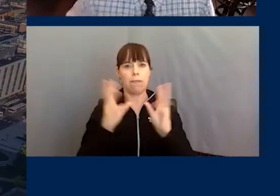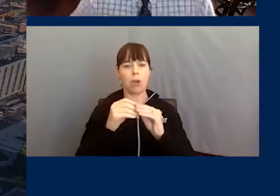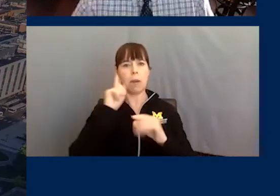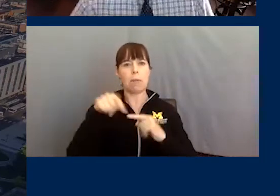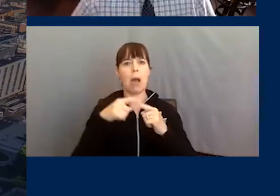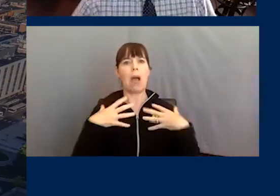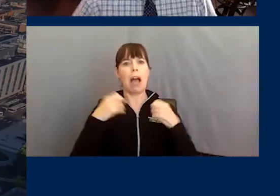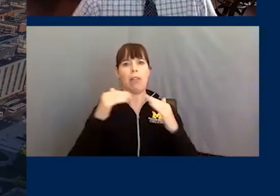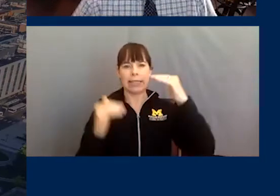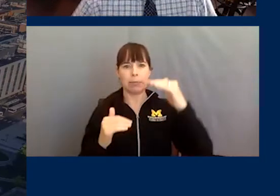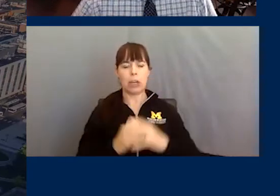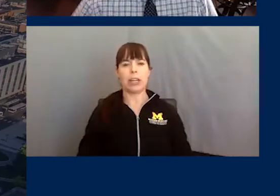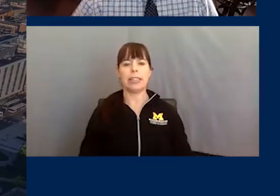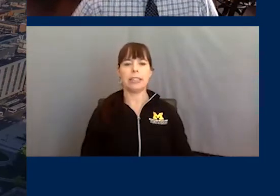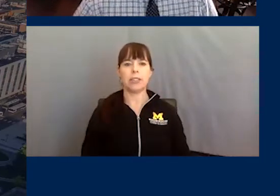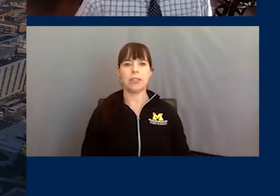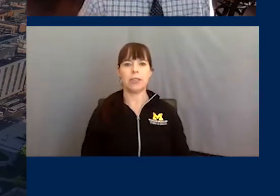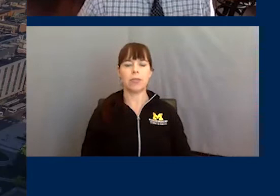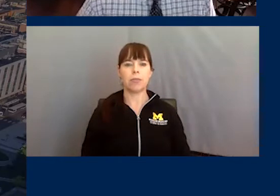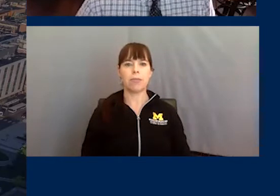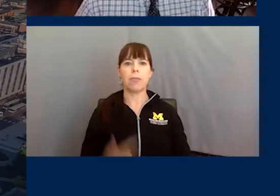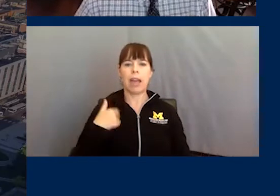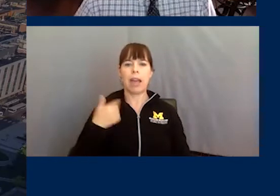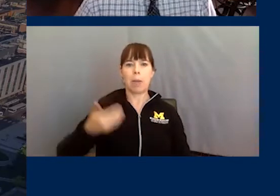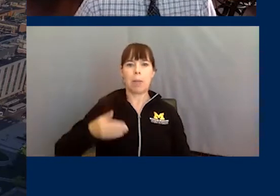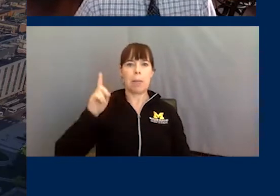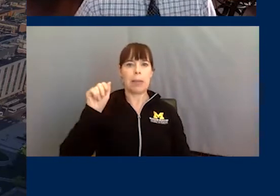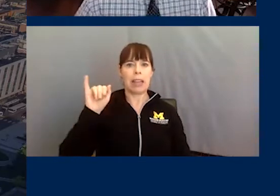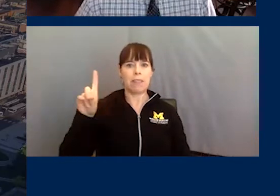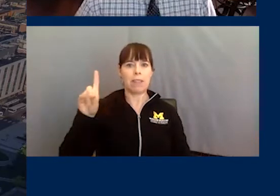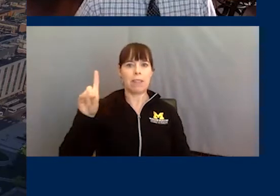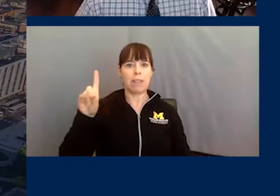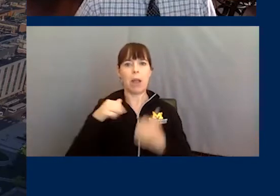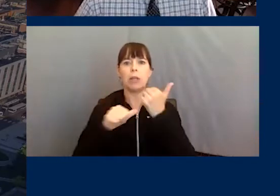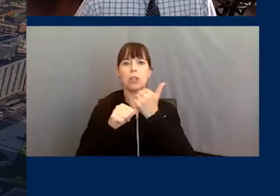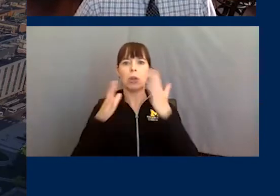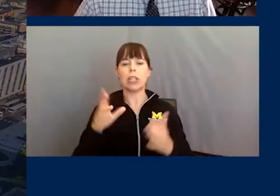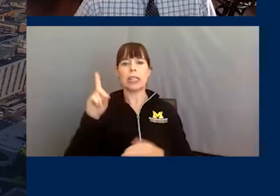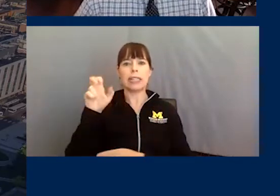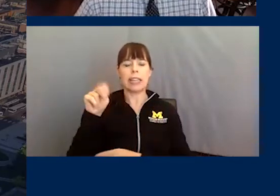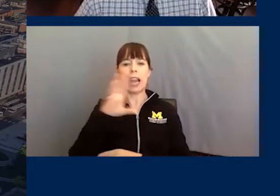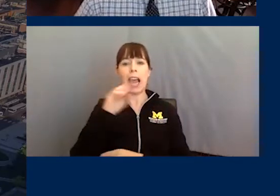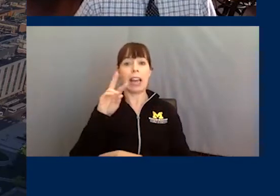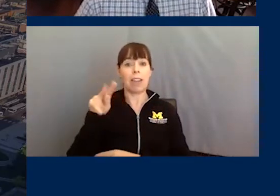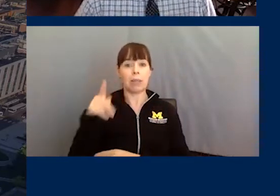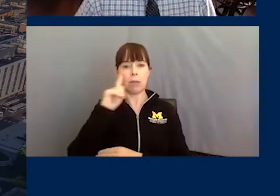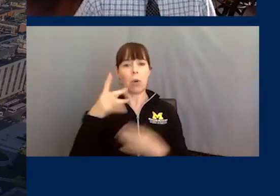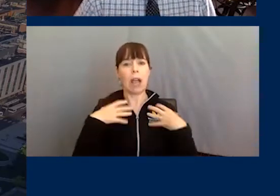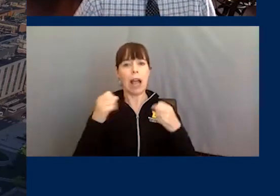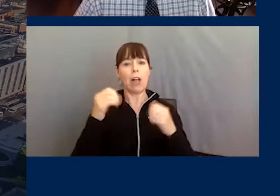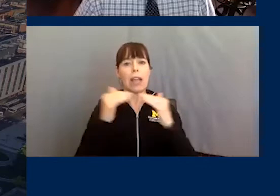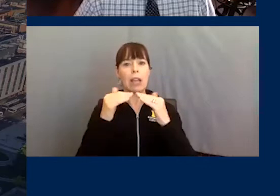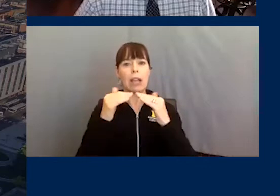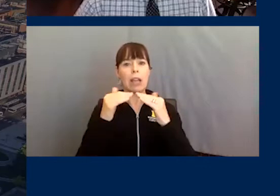disparities. I'm David Brown. I'm the Associate Dean and Associate Vice President for Health Equity and Inclusion